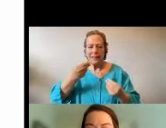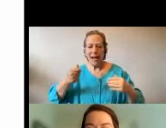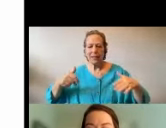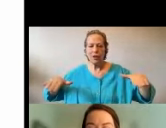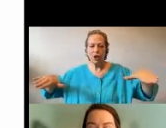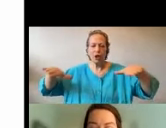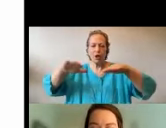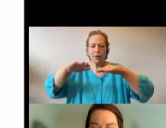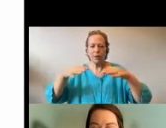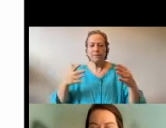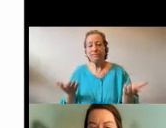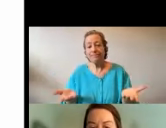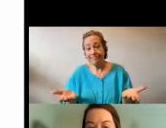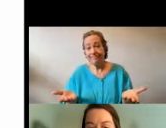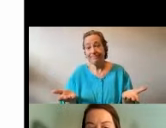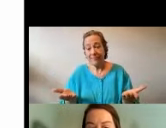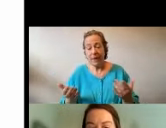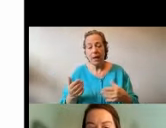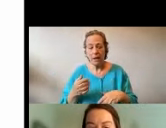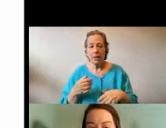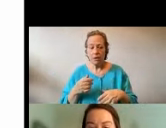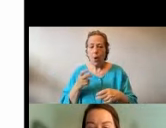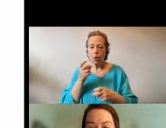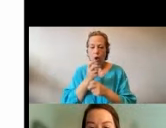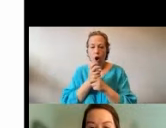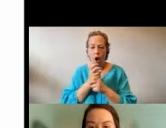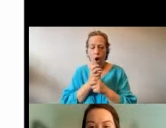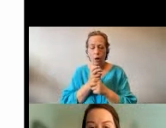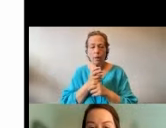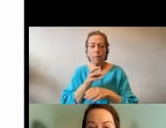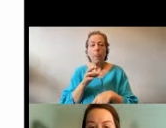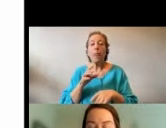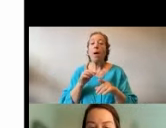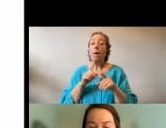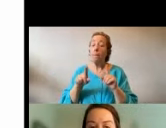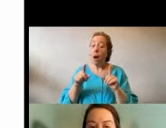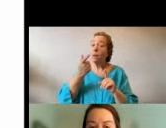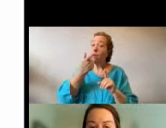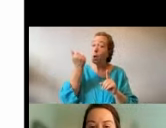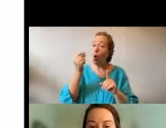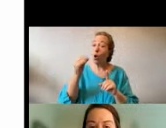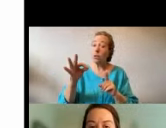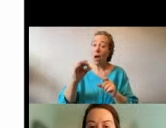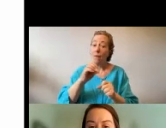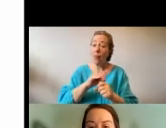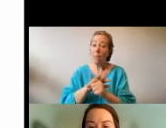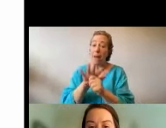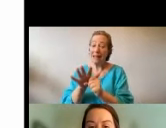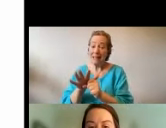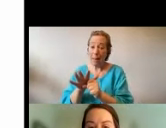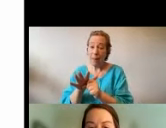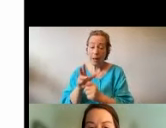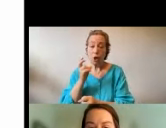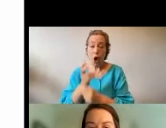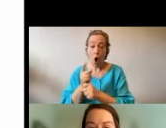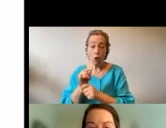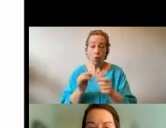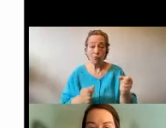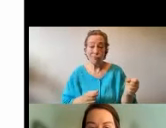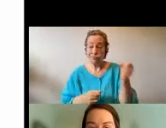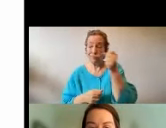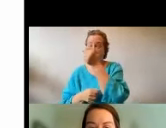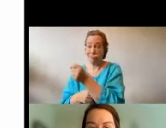services provider, but we have seen as a result of the pandemic that there are ways to still deliver